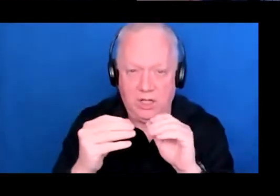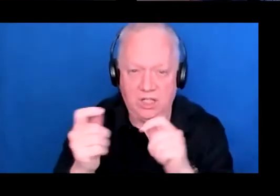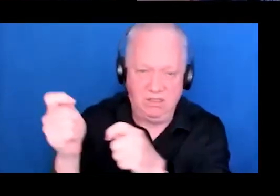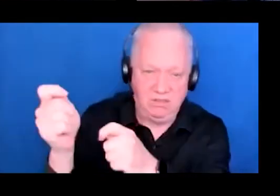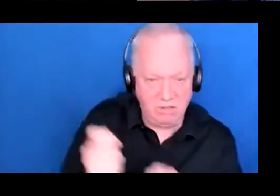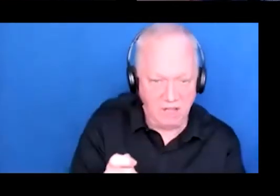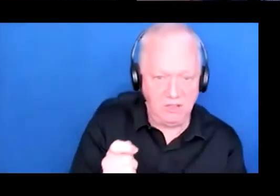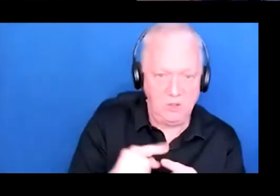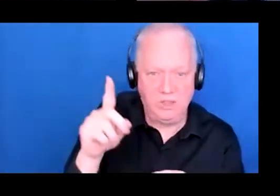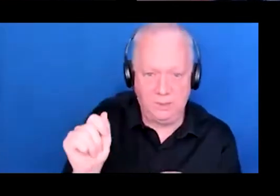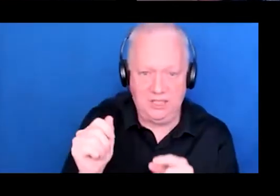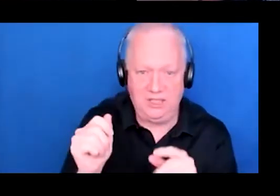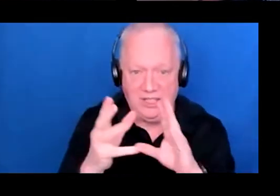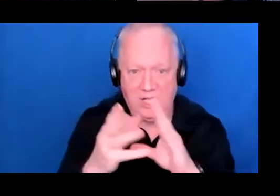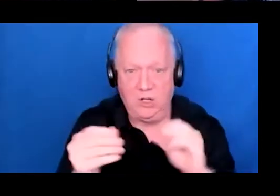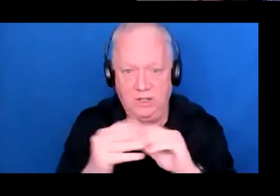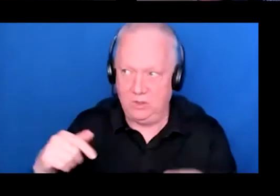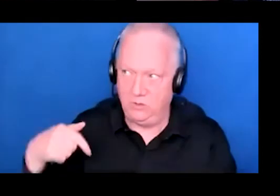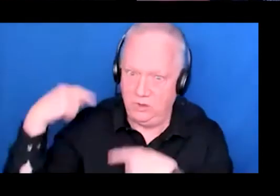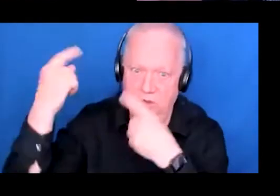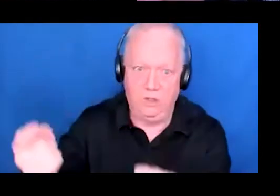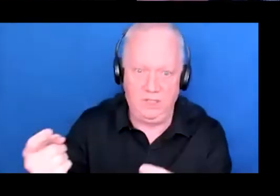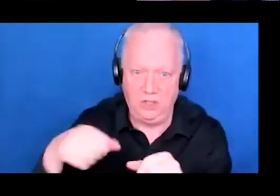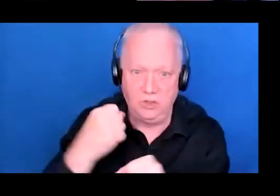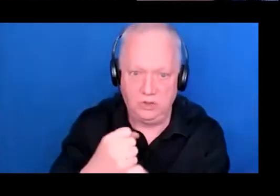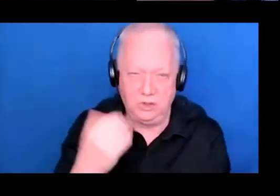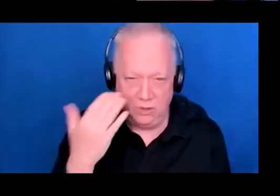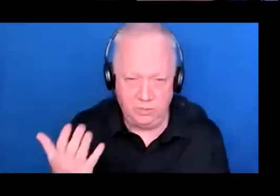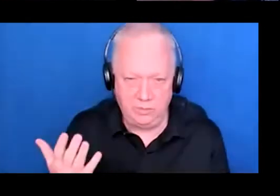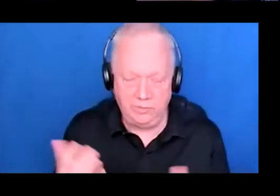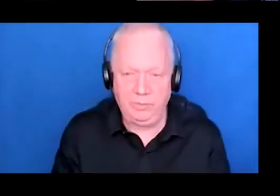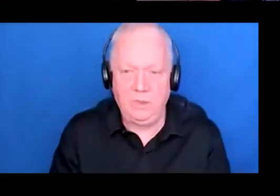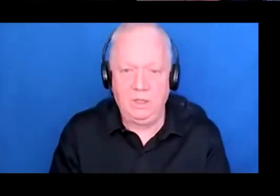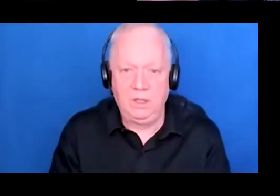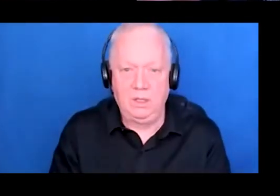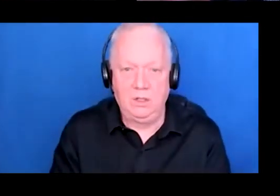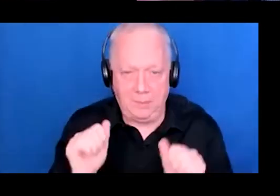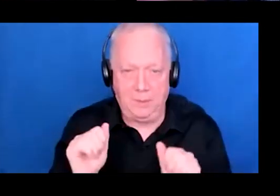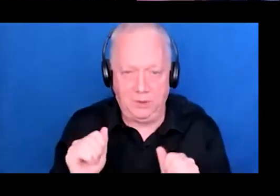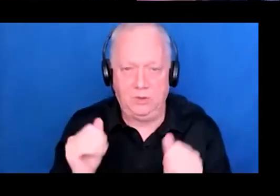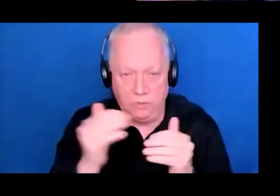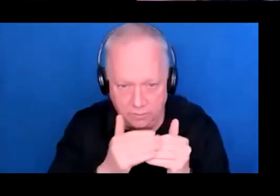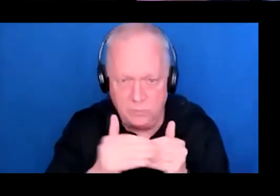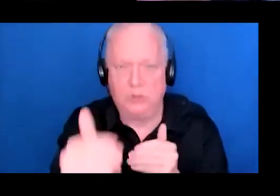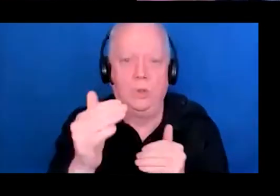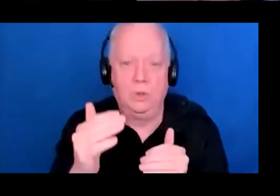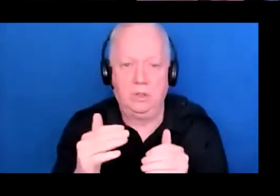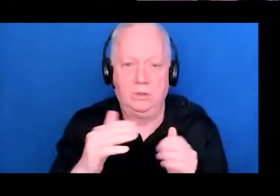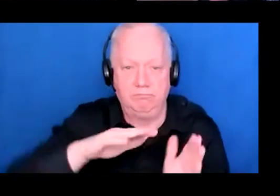to disability narratives over the years, you know. So to be able to push forward and also like to